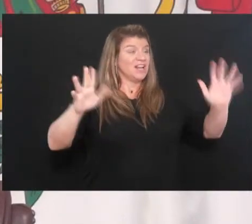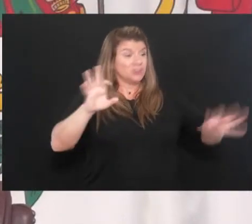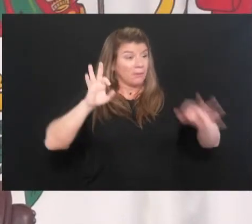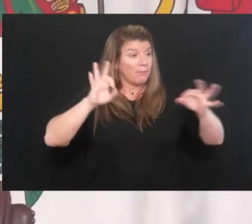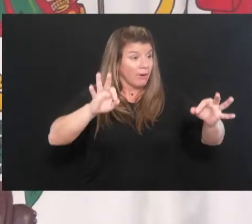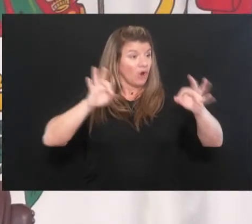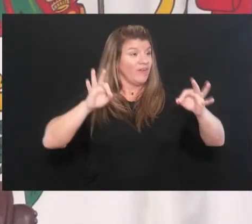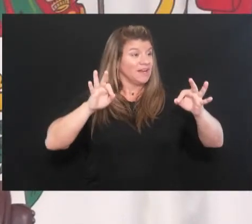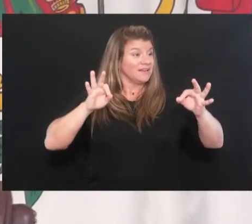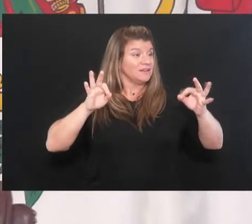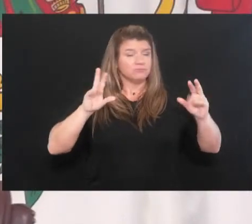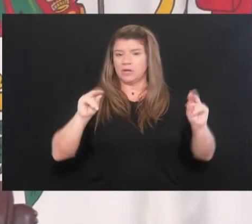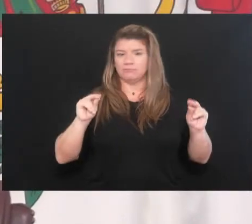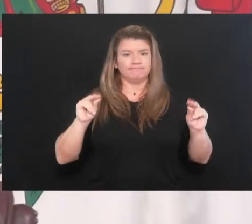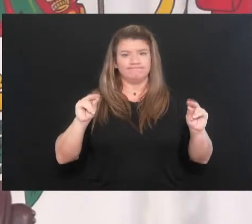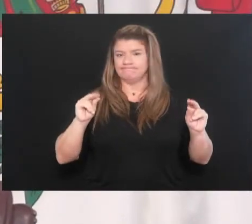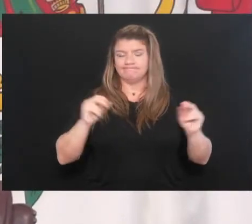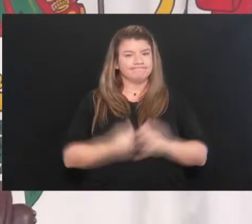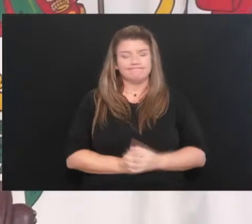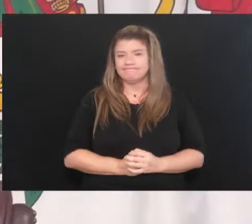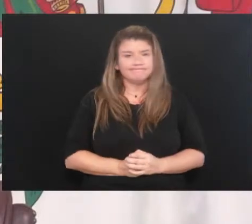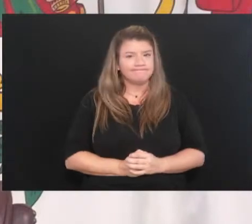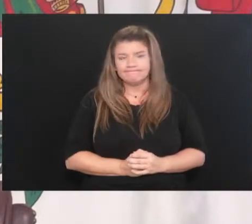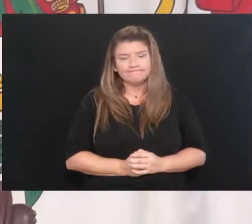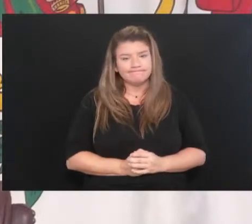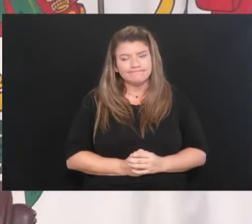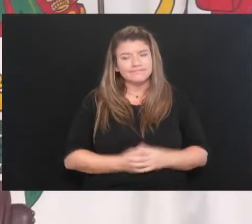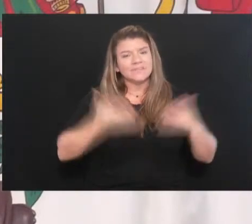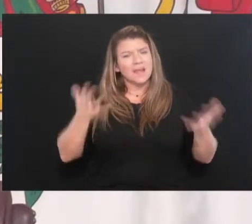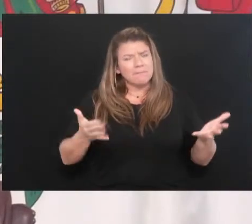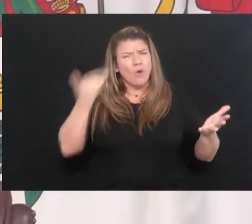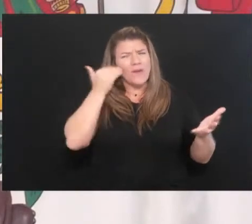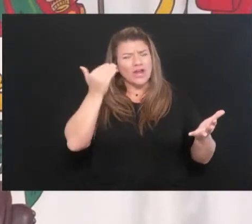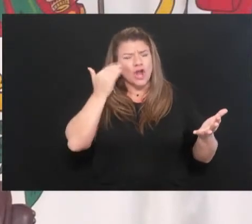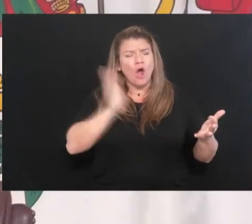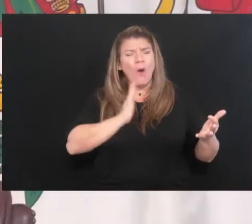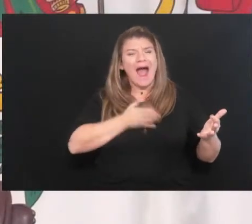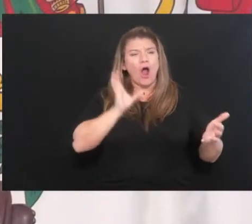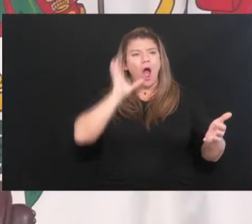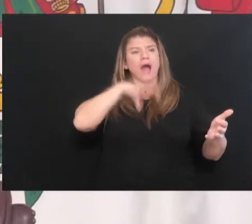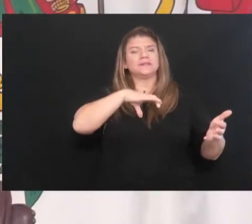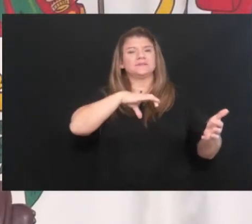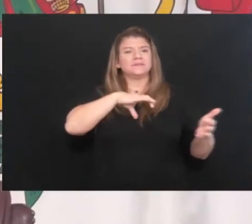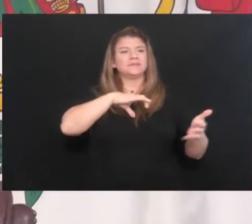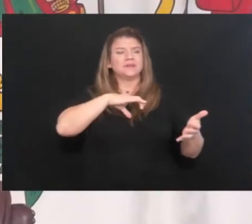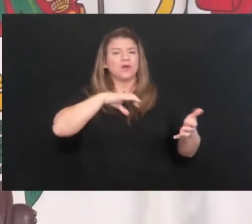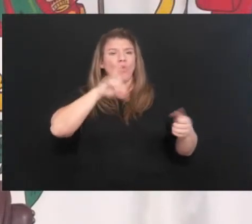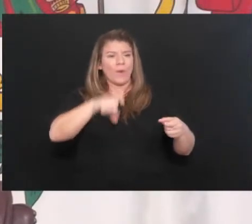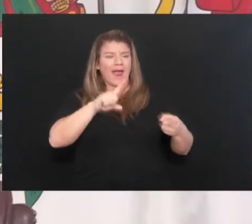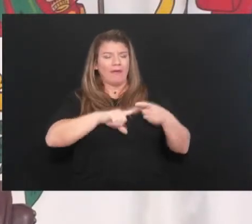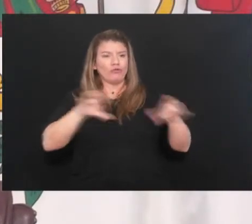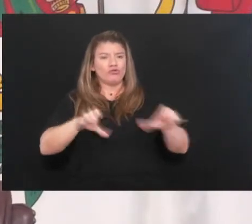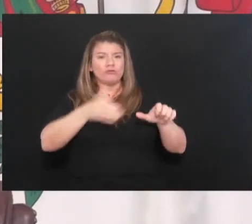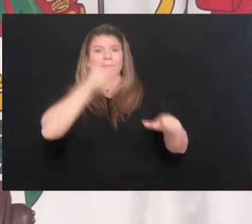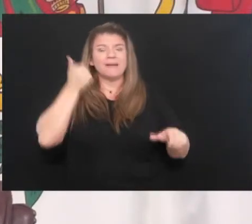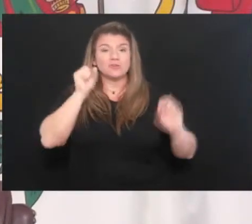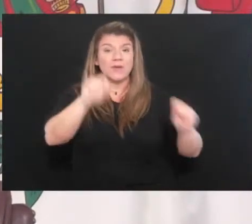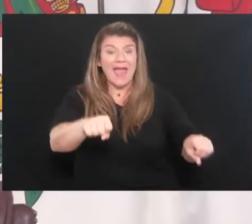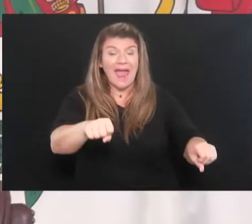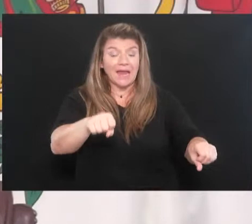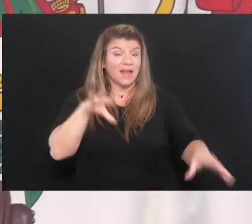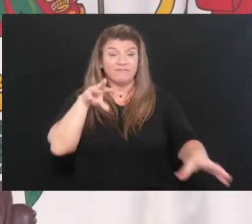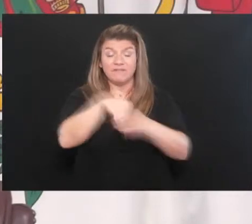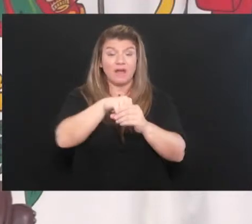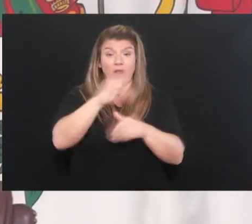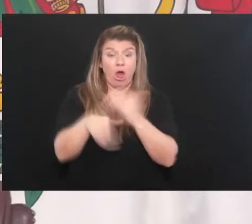here. But we all know, odds-wise, we have to play the very best odds that we can play in life in everything we